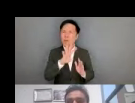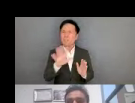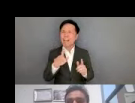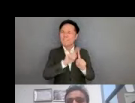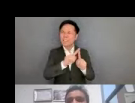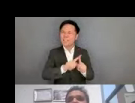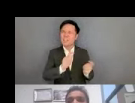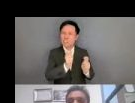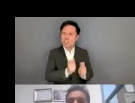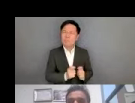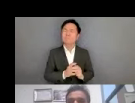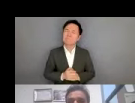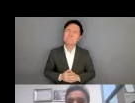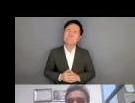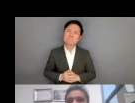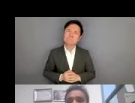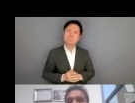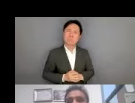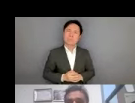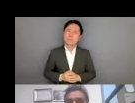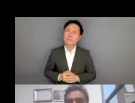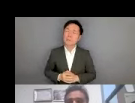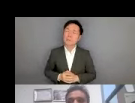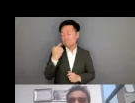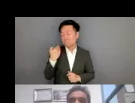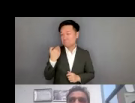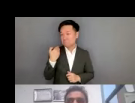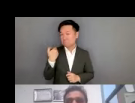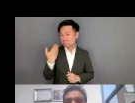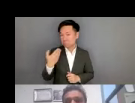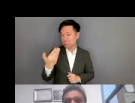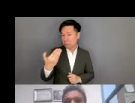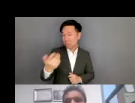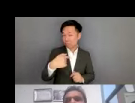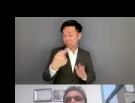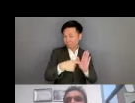is yet to be actually approved or adopted from the parliament.